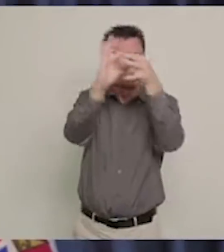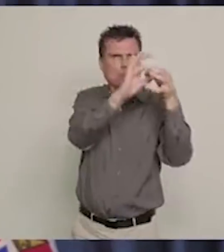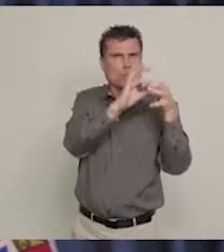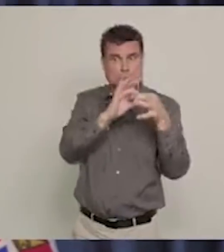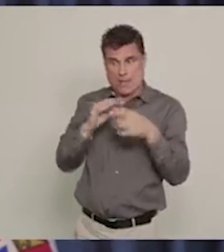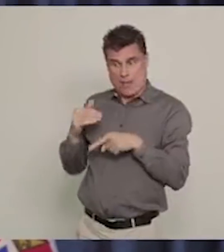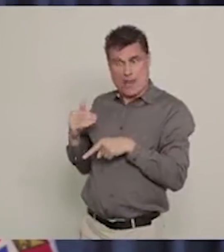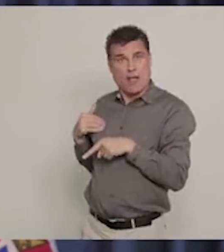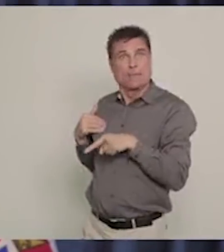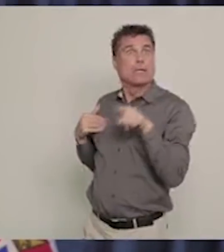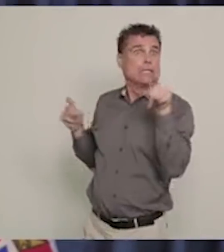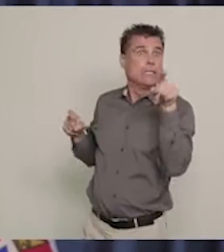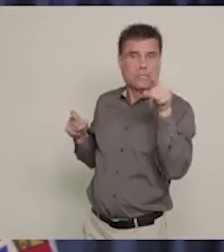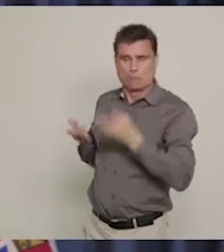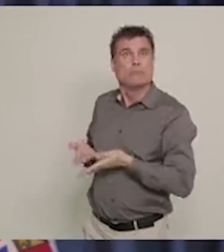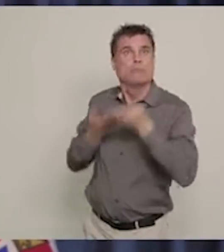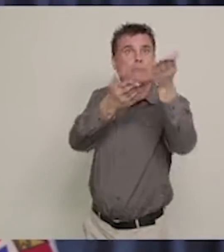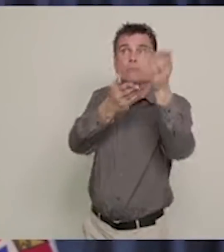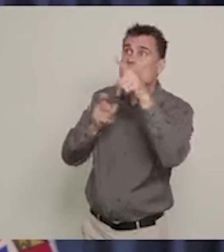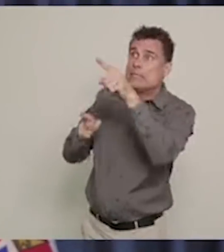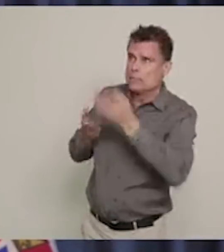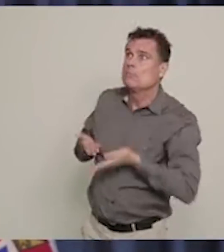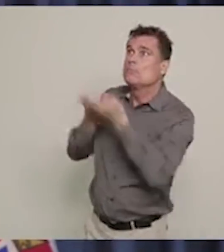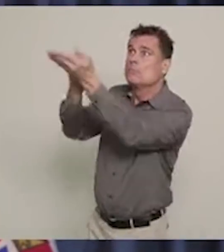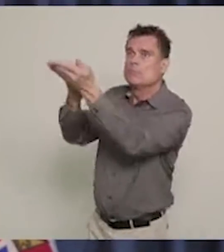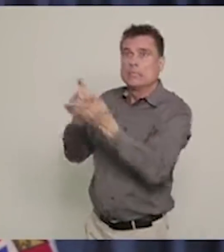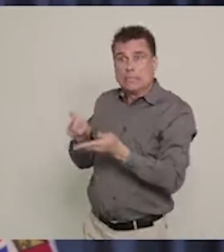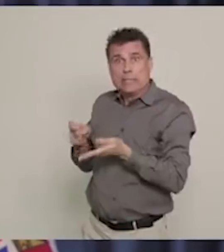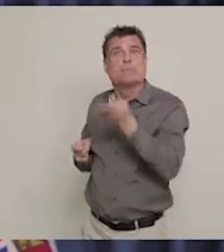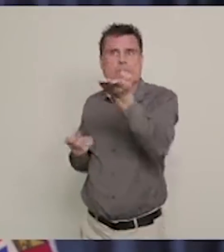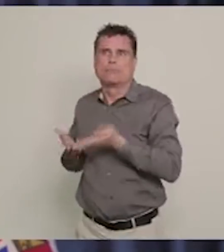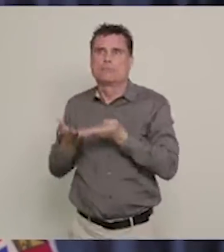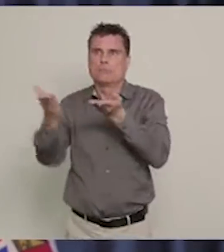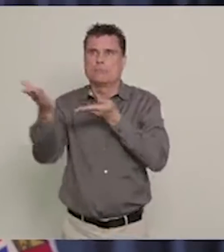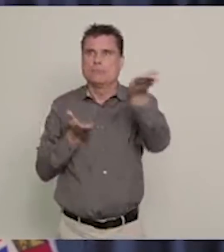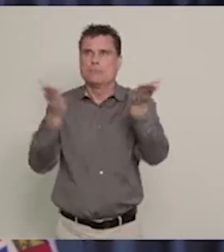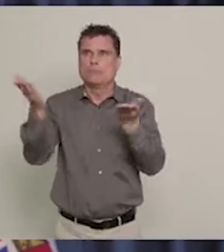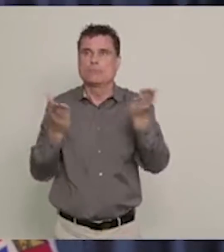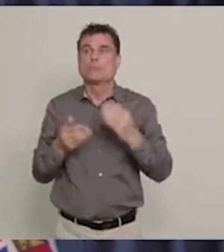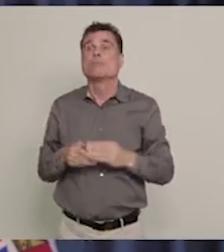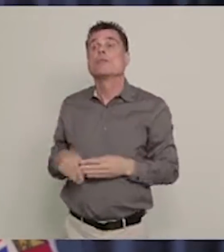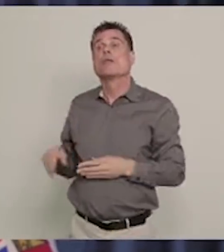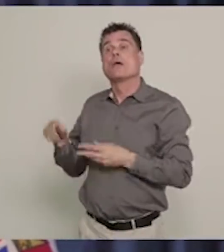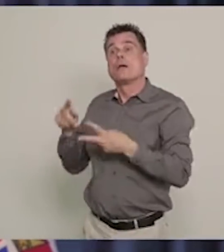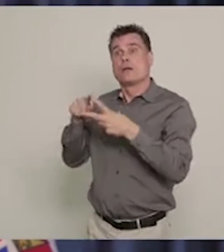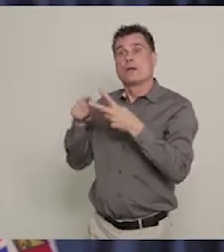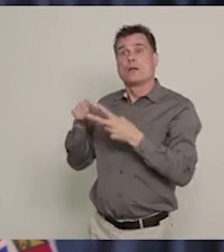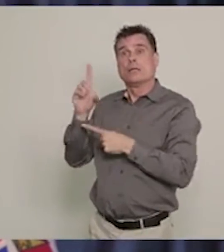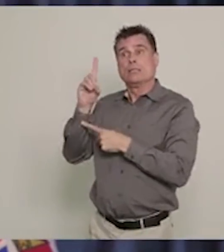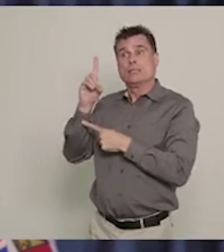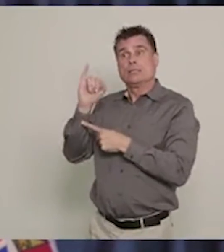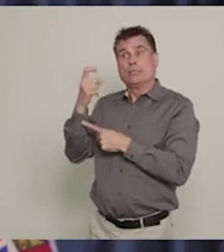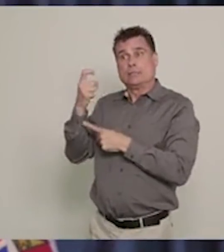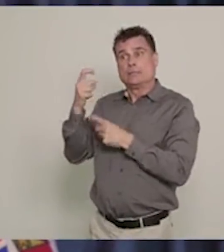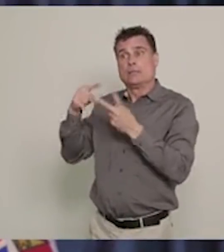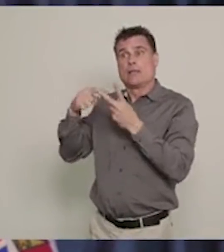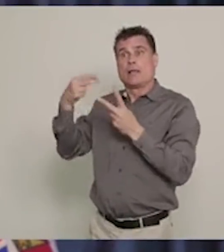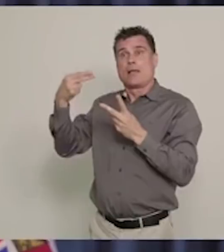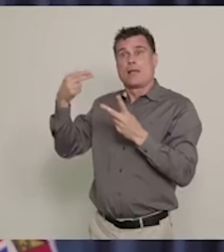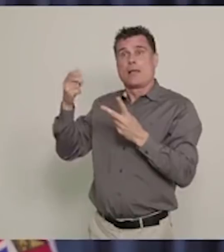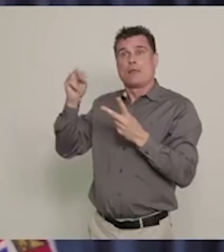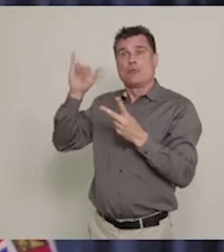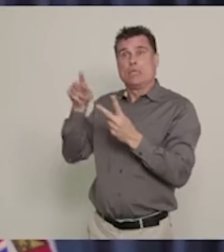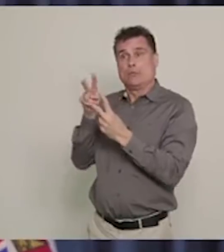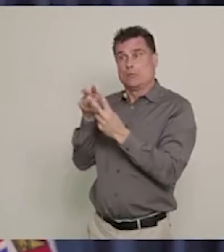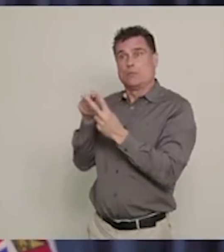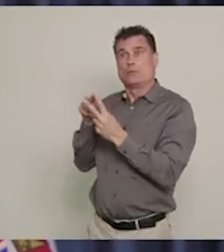Dix and Dr. Bonnie Henry are working on that plan to ensure that we have the protective equipment and